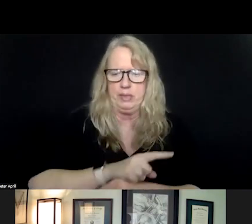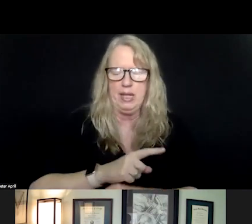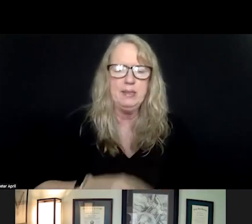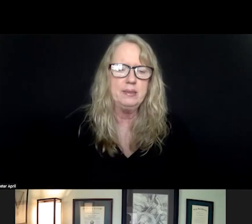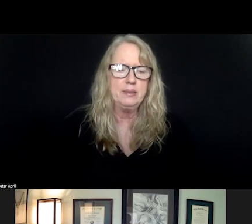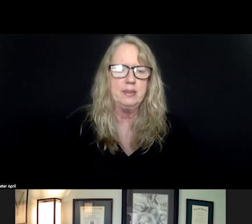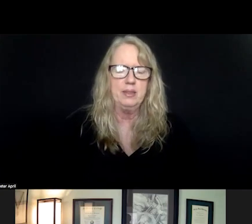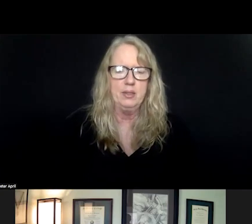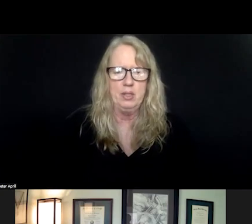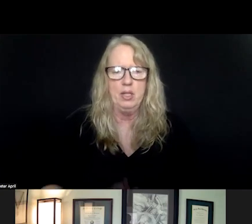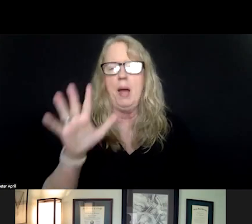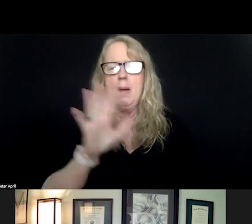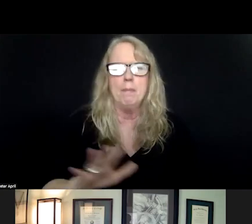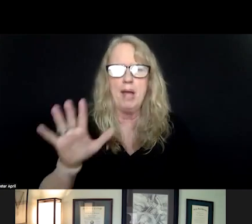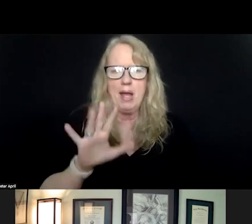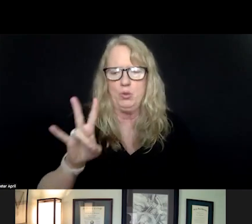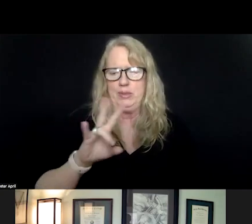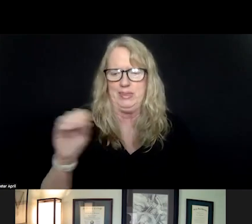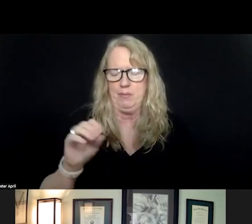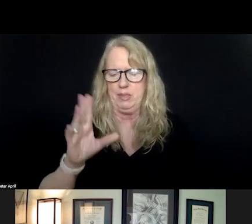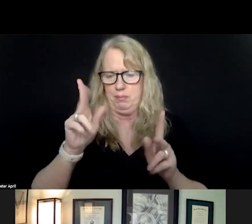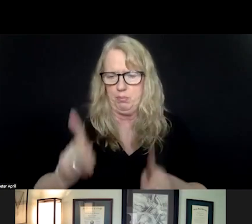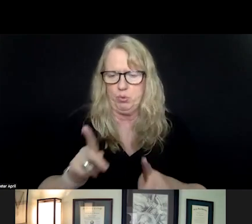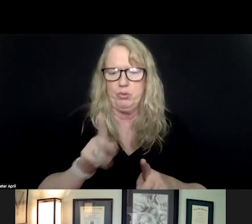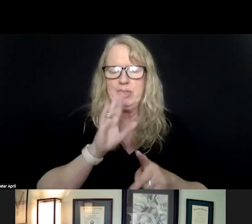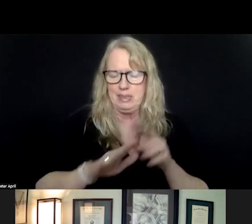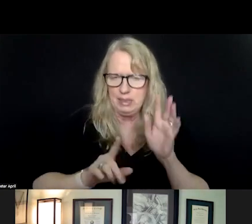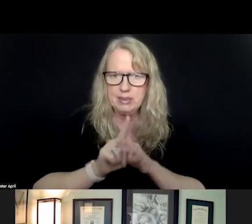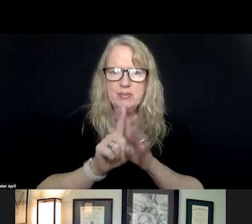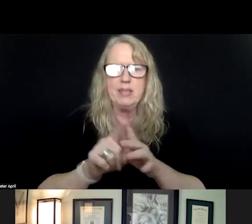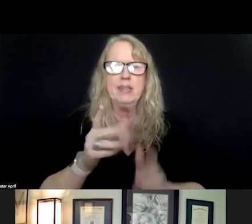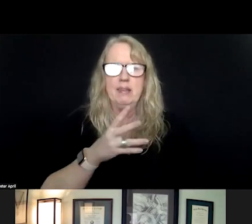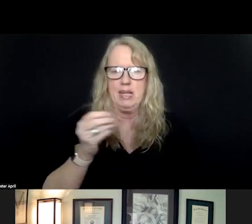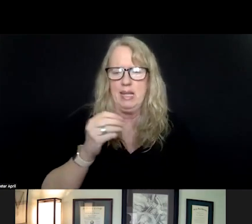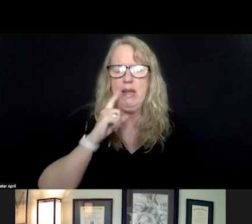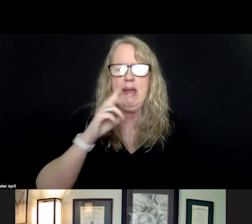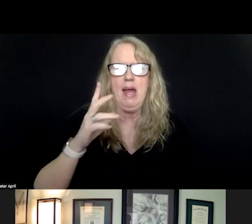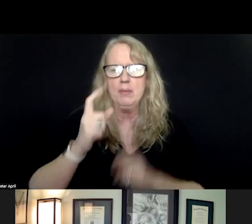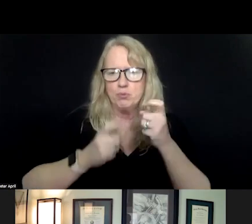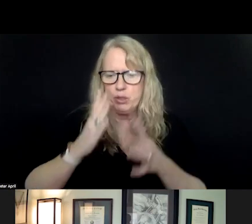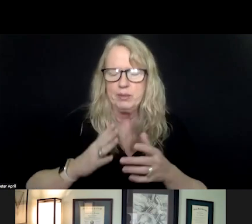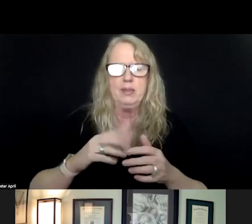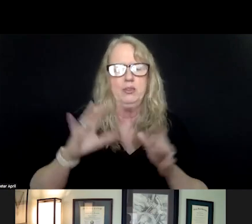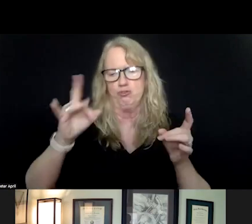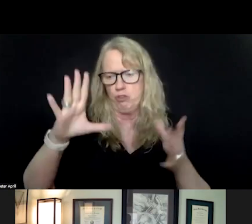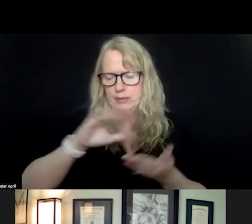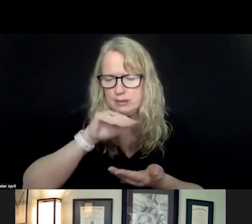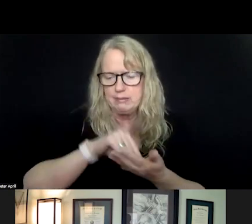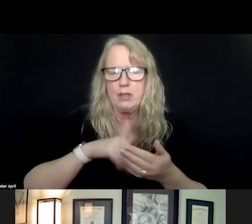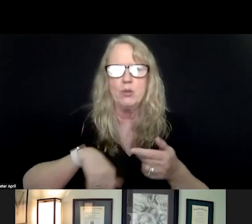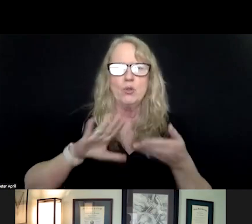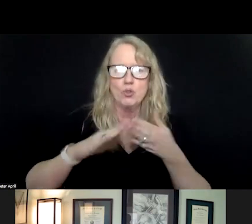involved about 70 in-person and virtual attendees, including grantees, crisis centers,